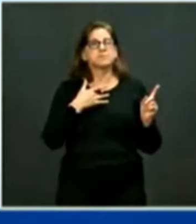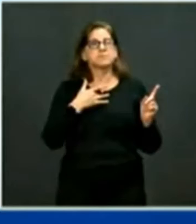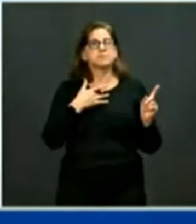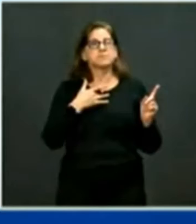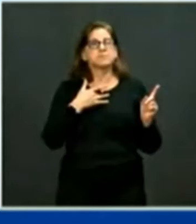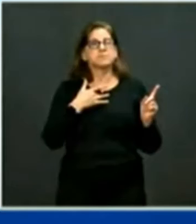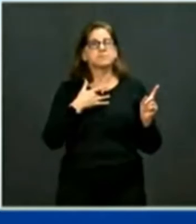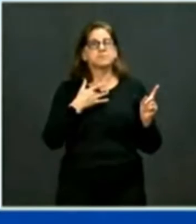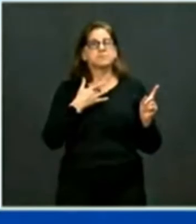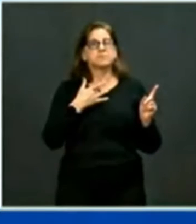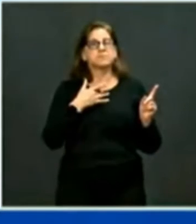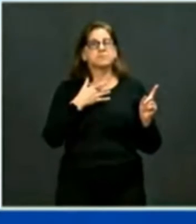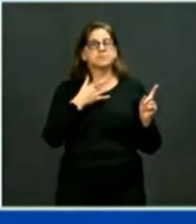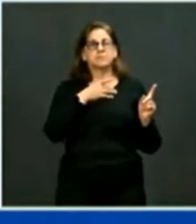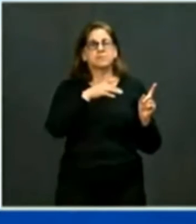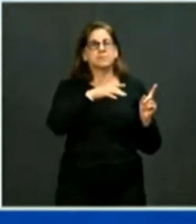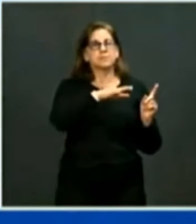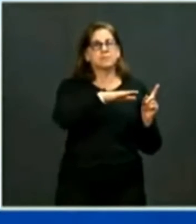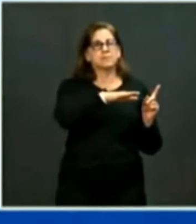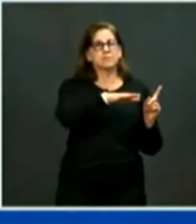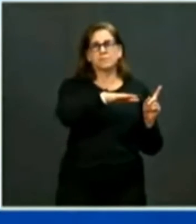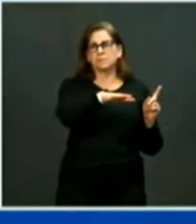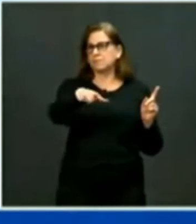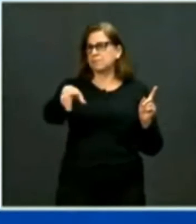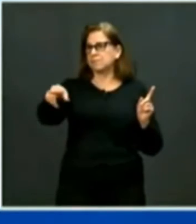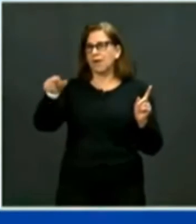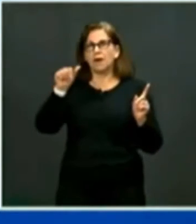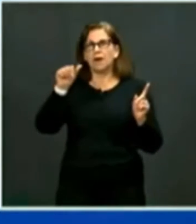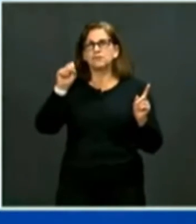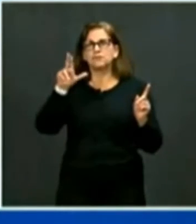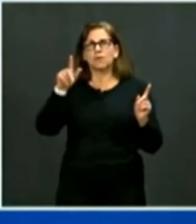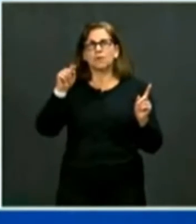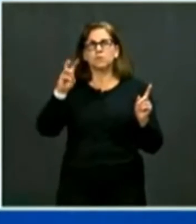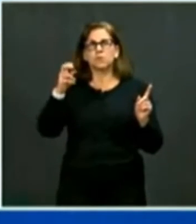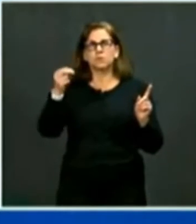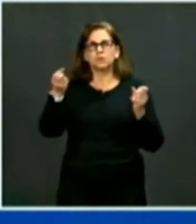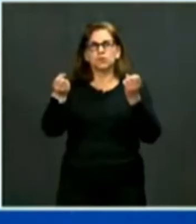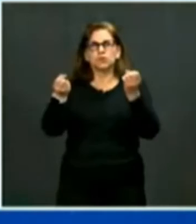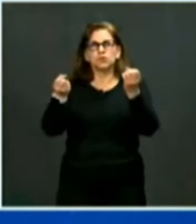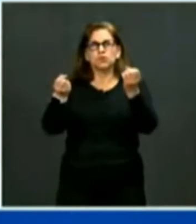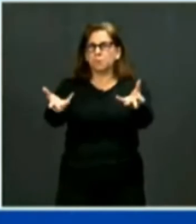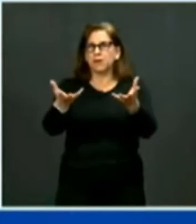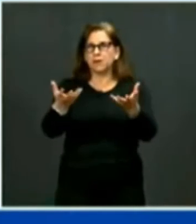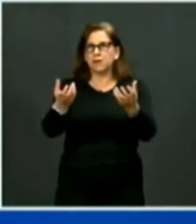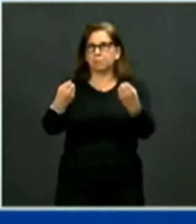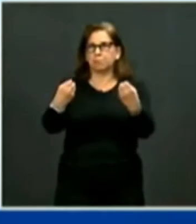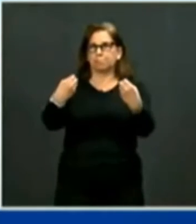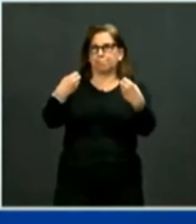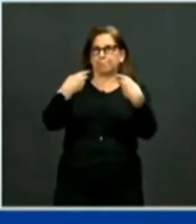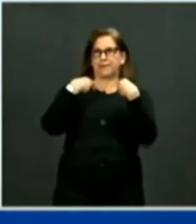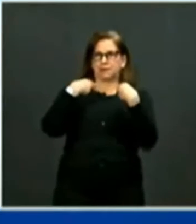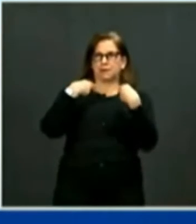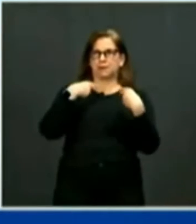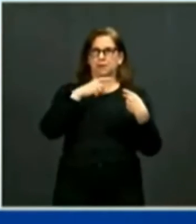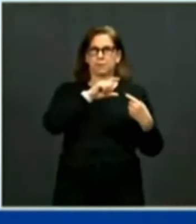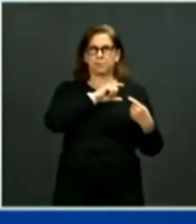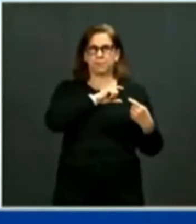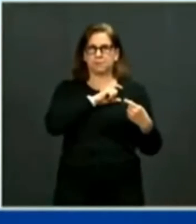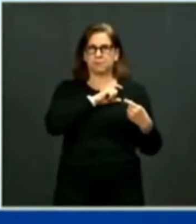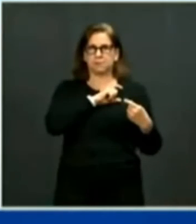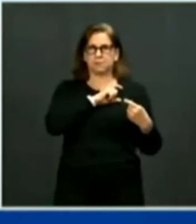to get one of them. There's no reason someone needs a weapon of war with 100 rounds, 100 bullets.